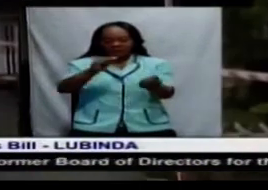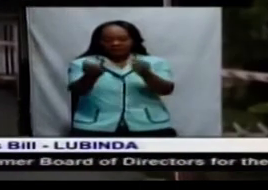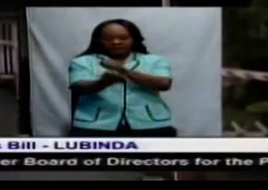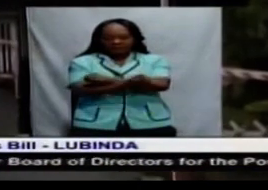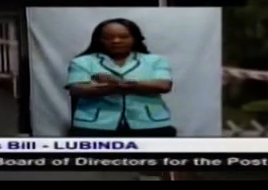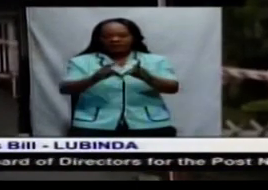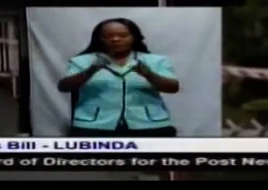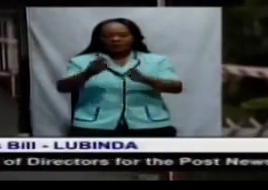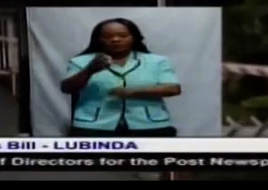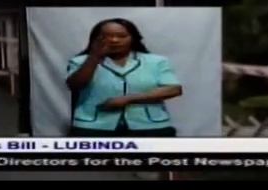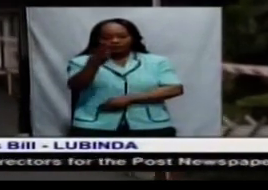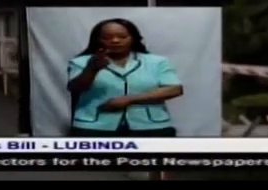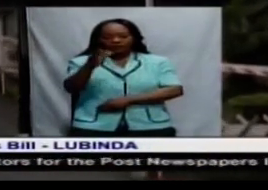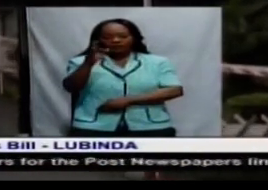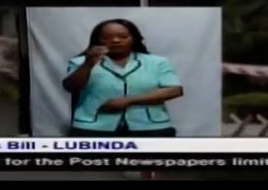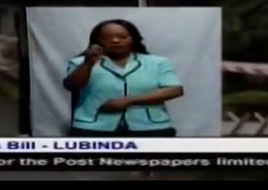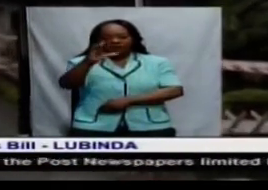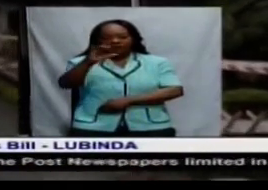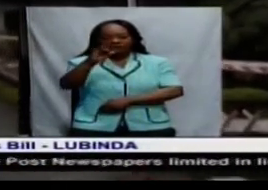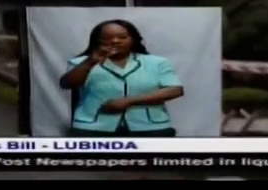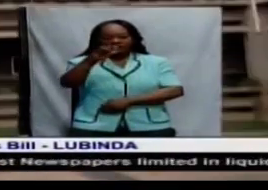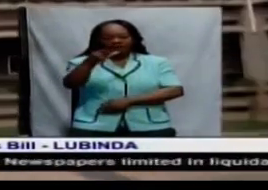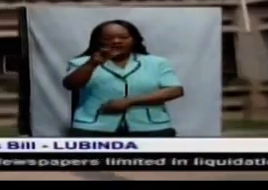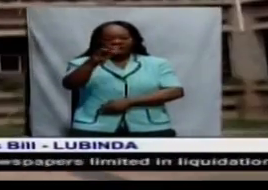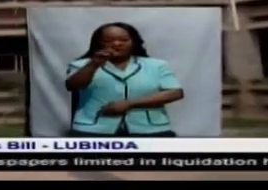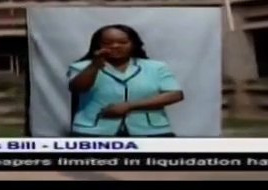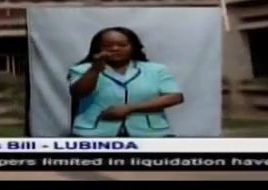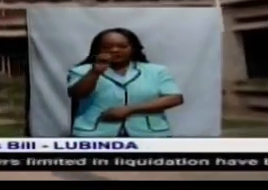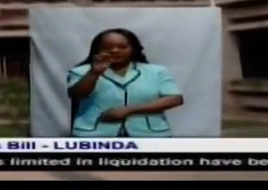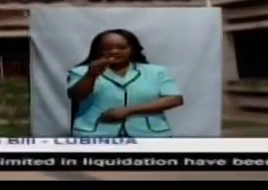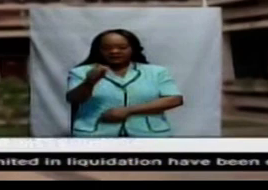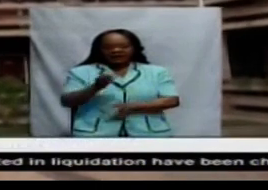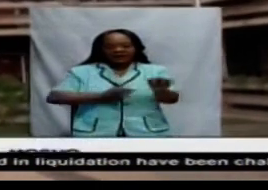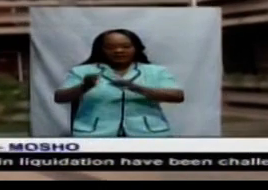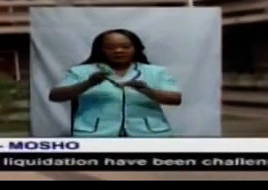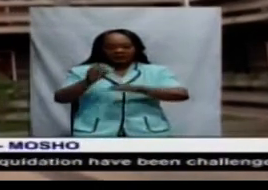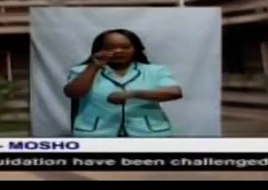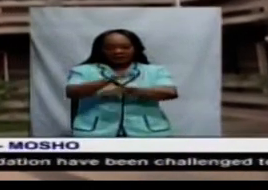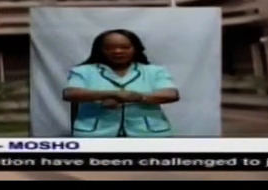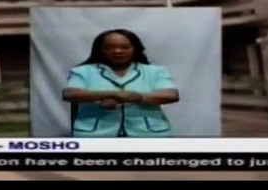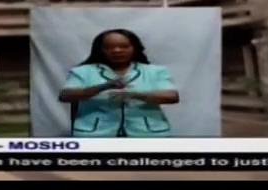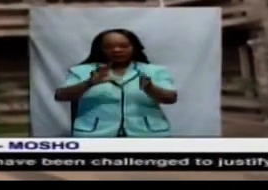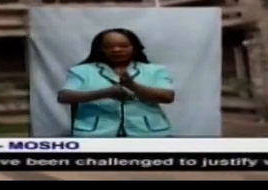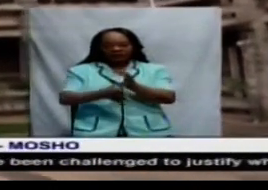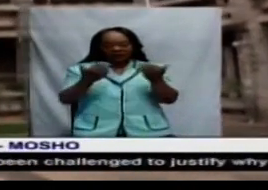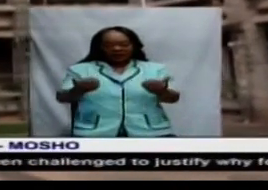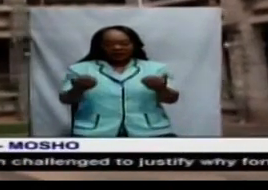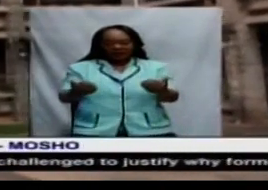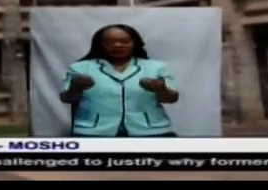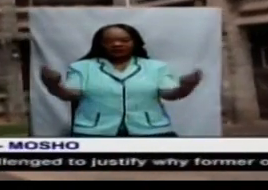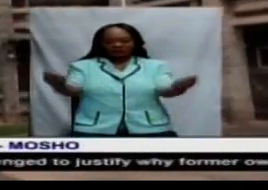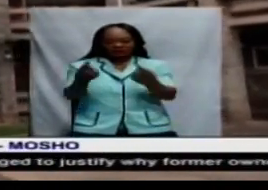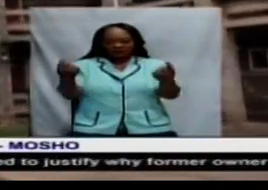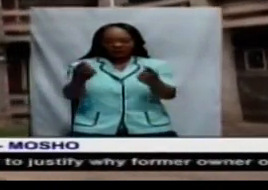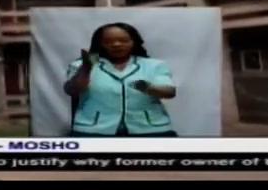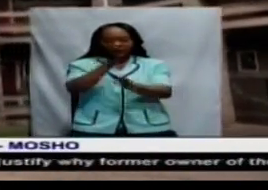two facilities, explains some of the challenges that have contributed to the current situation of the infrastructure